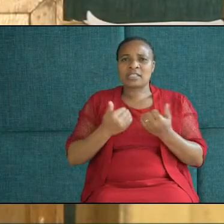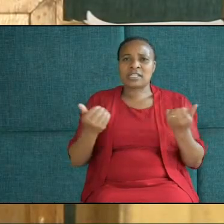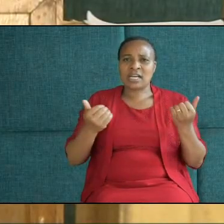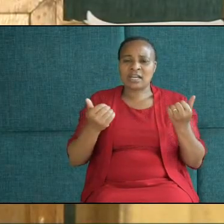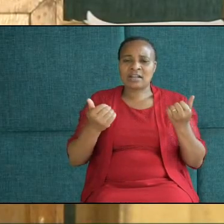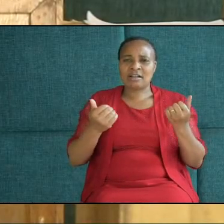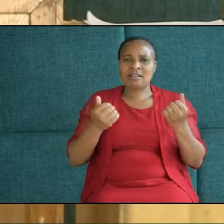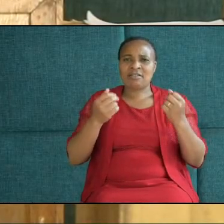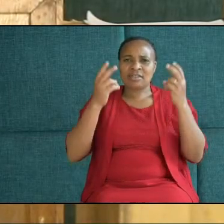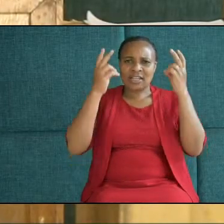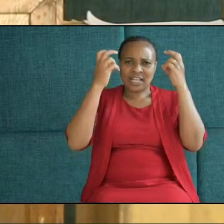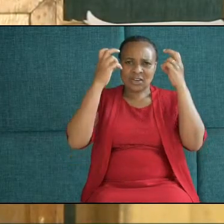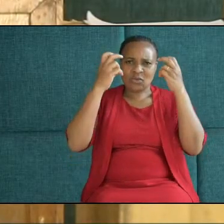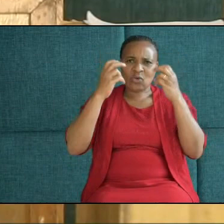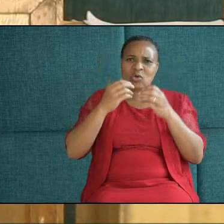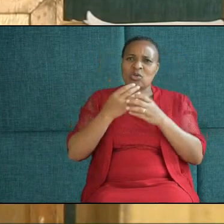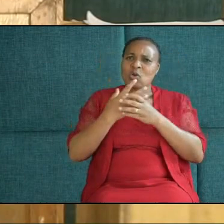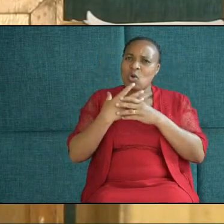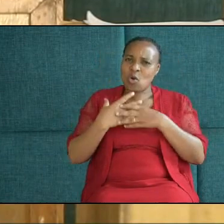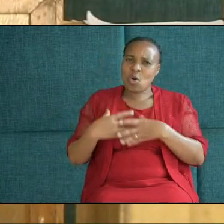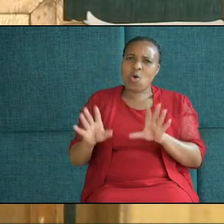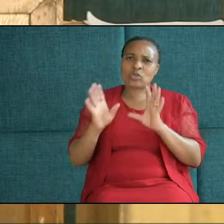our accuser.